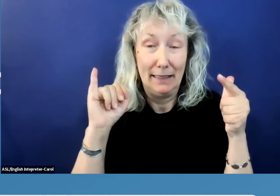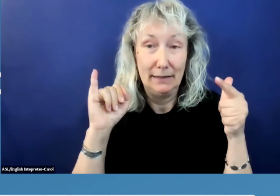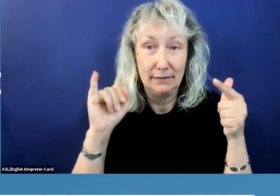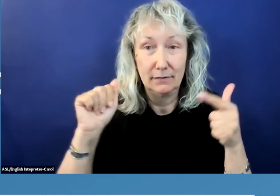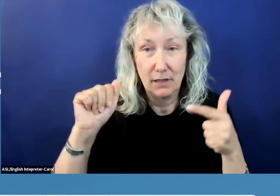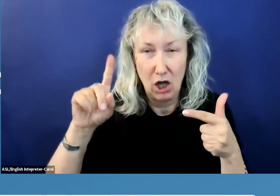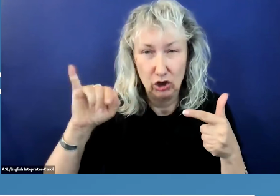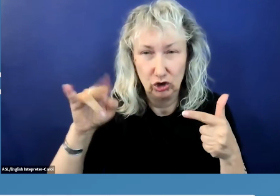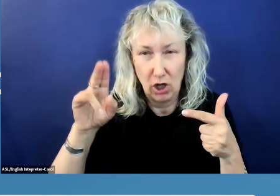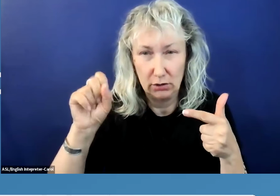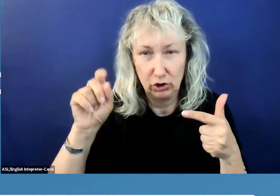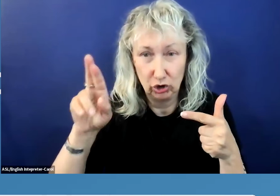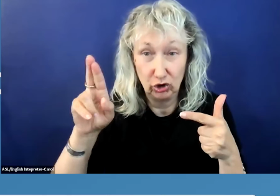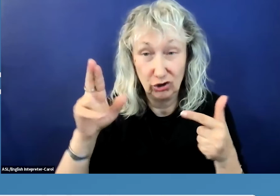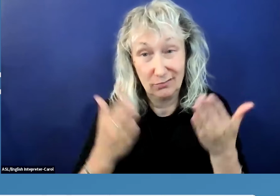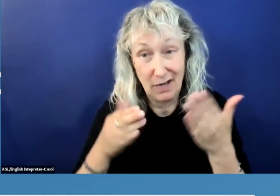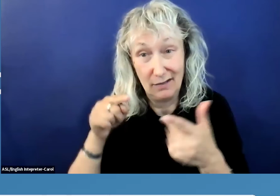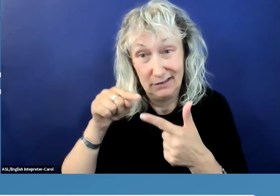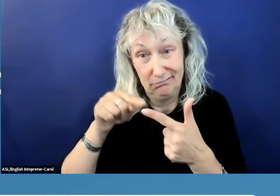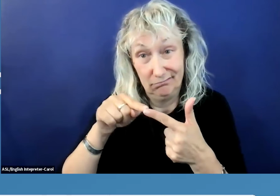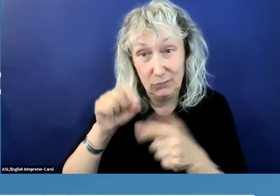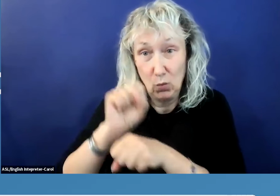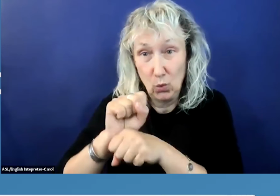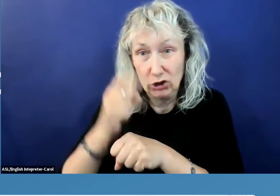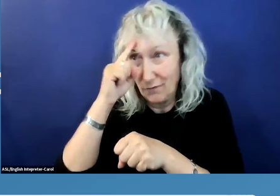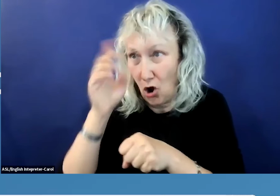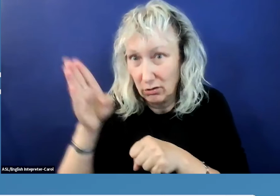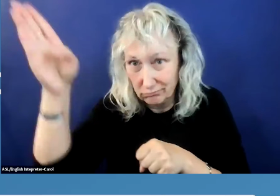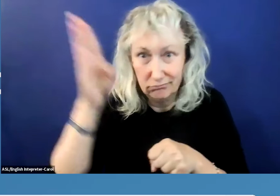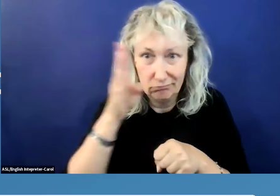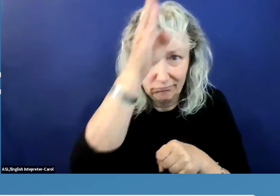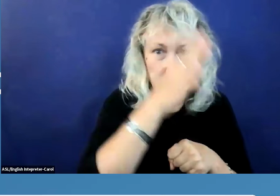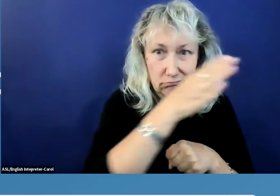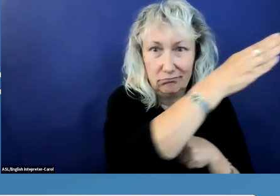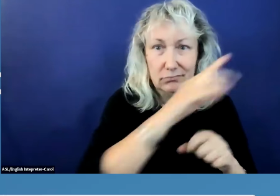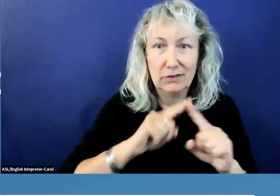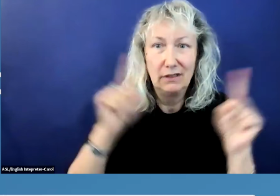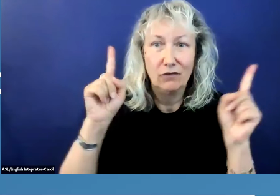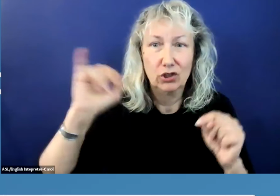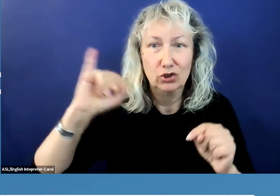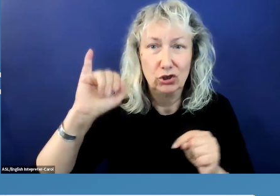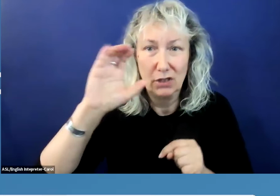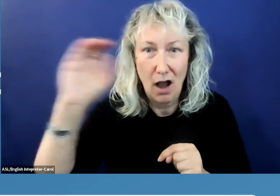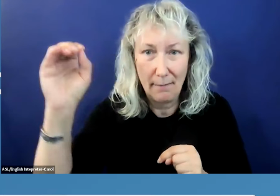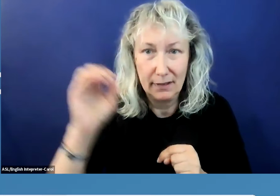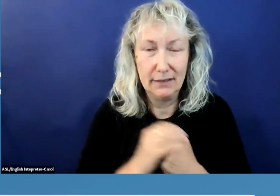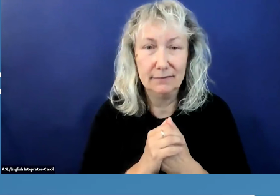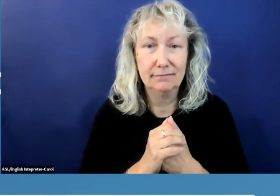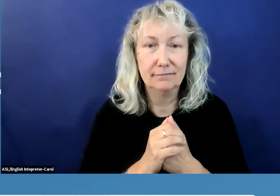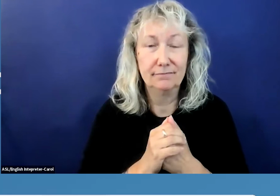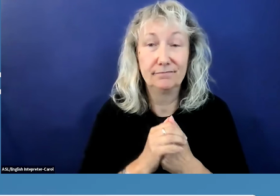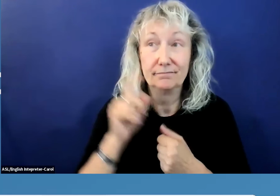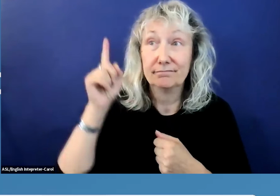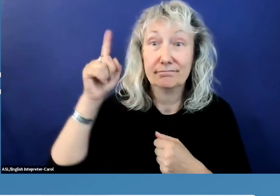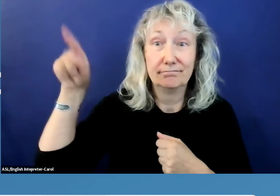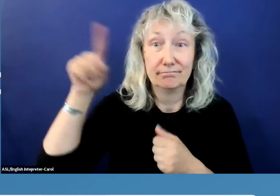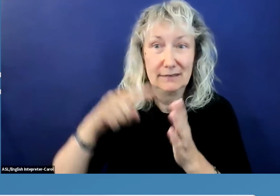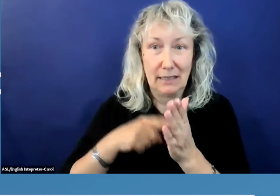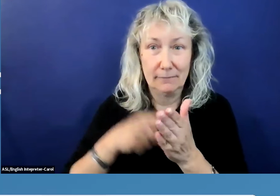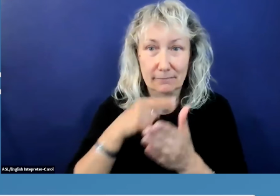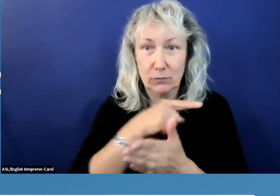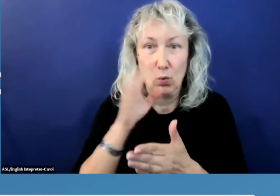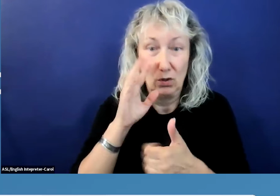different insurance companies, and an insurance company might use an independent adjuster when it doesn't have enough